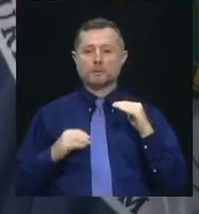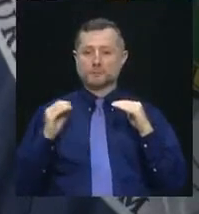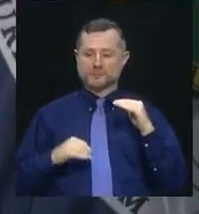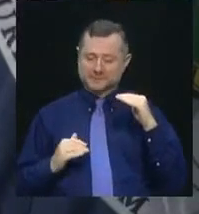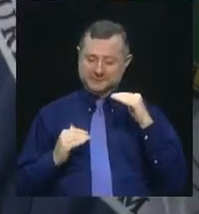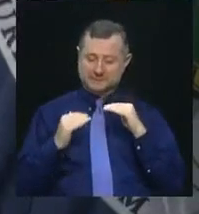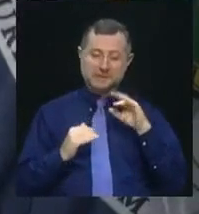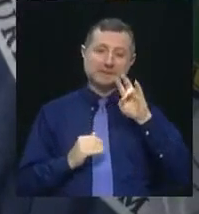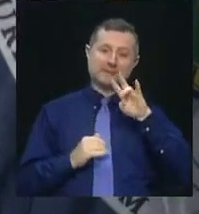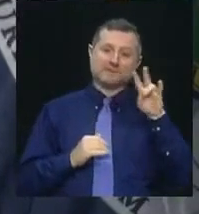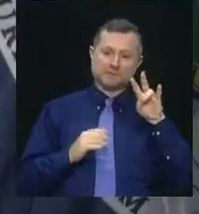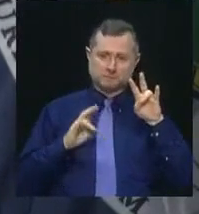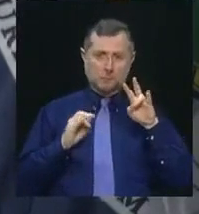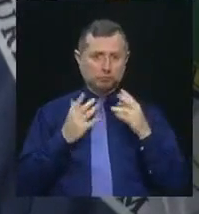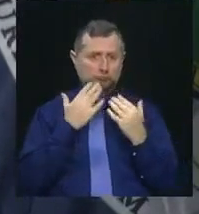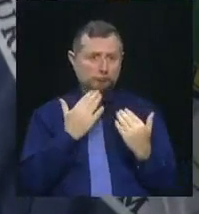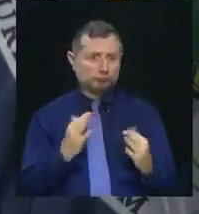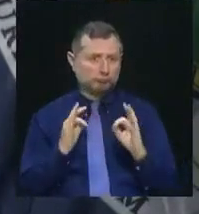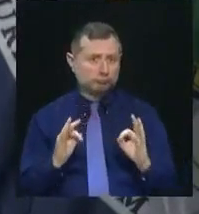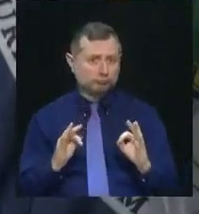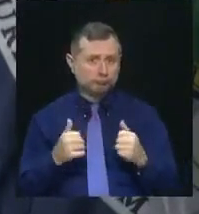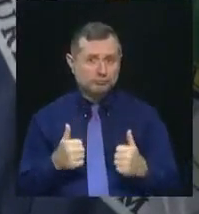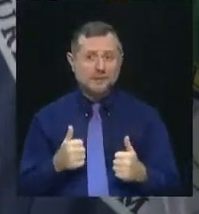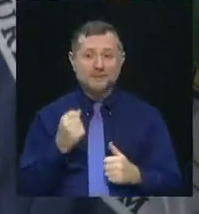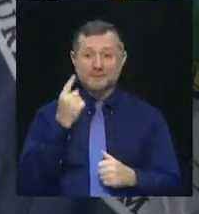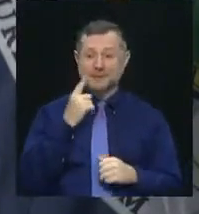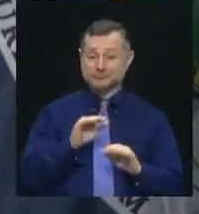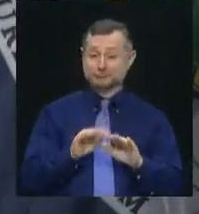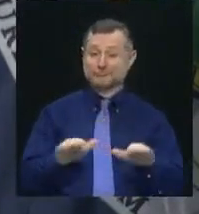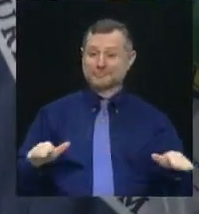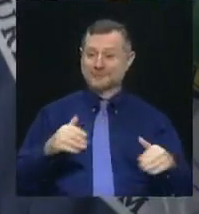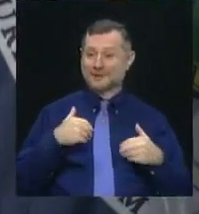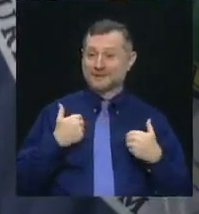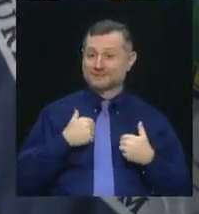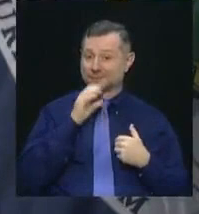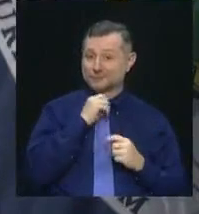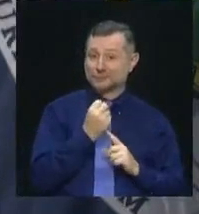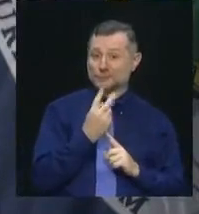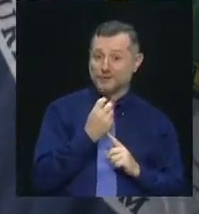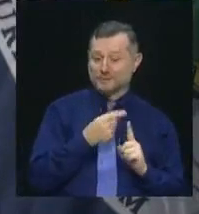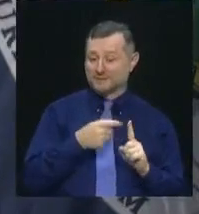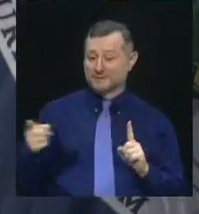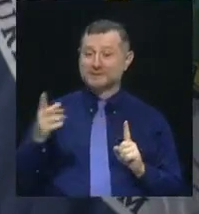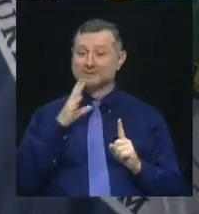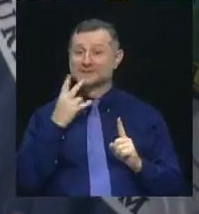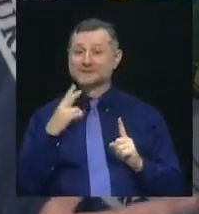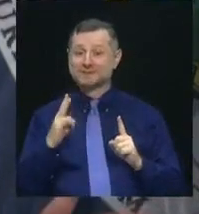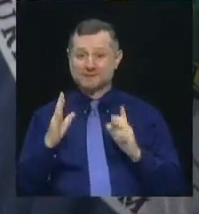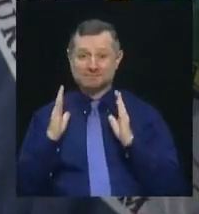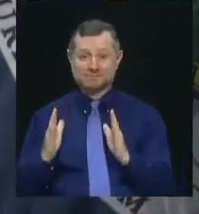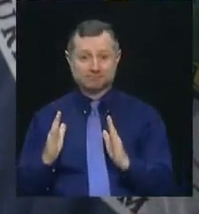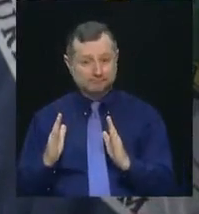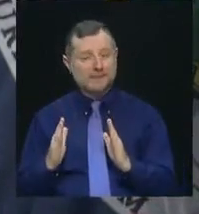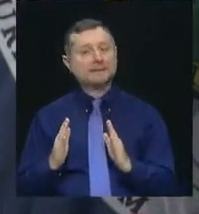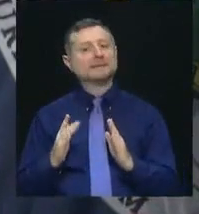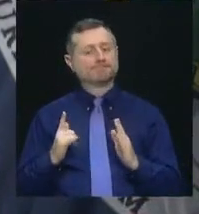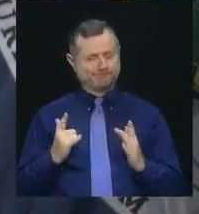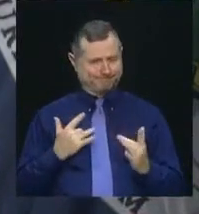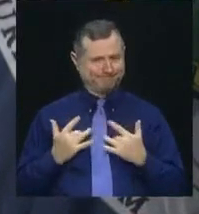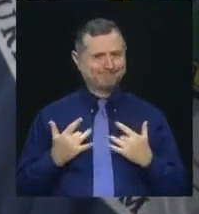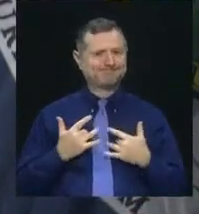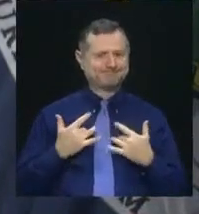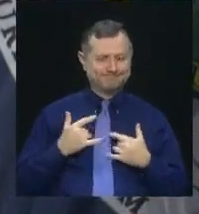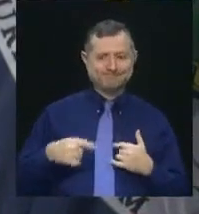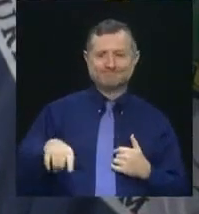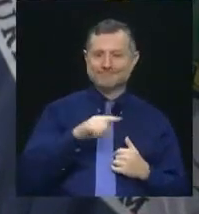concern about the children between ages 12 and 17, as well as we'll see what happens with respect to